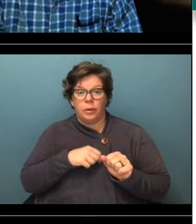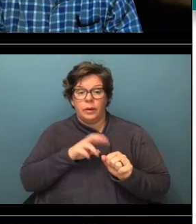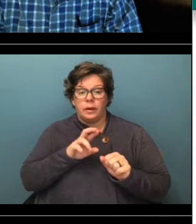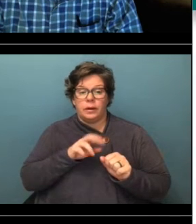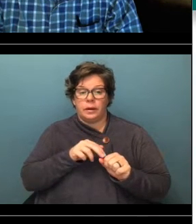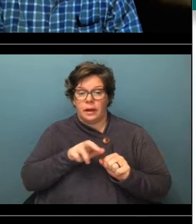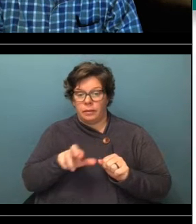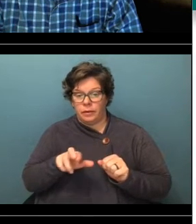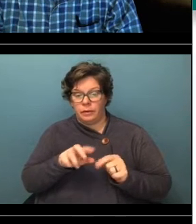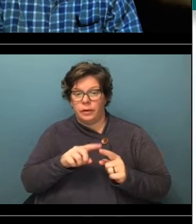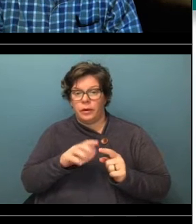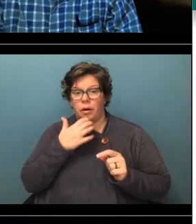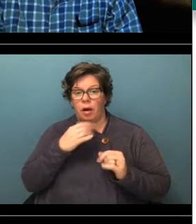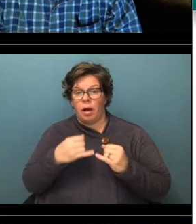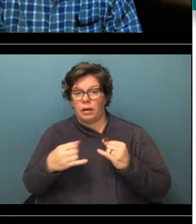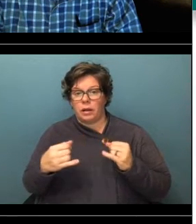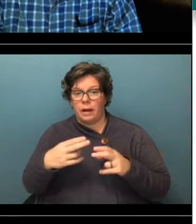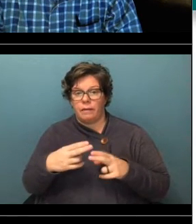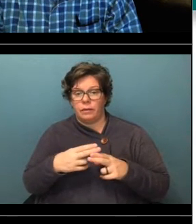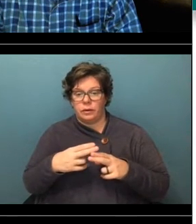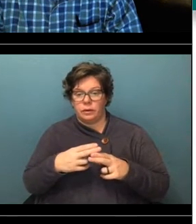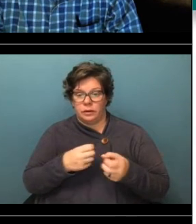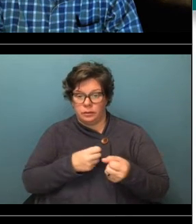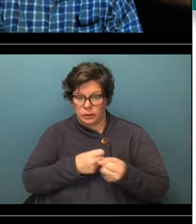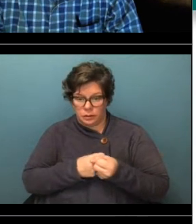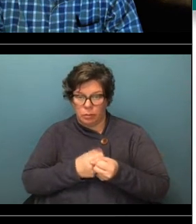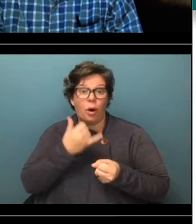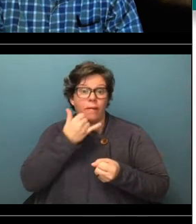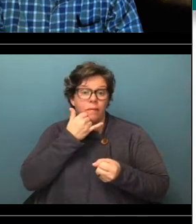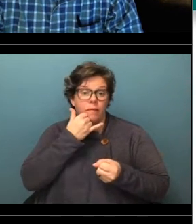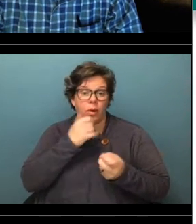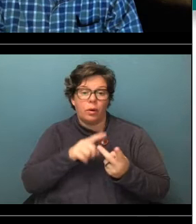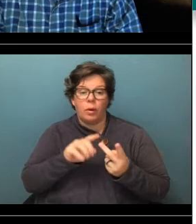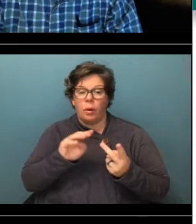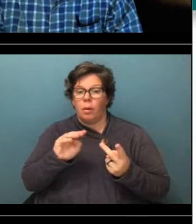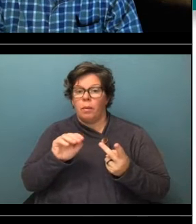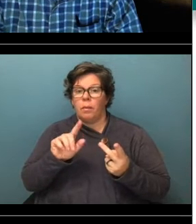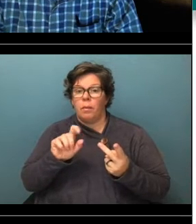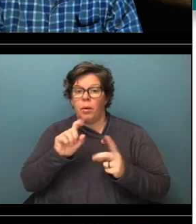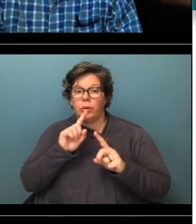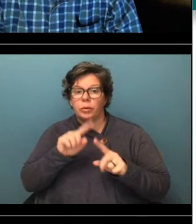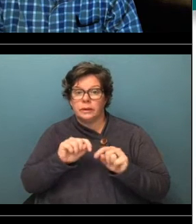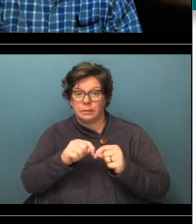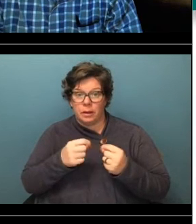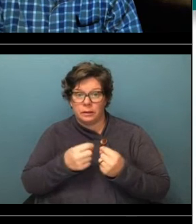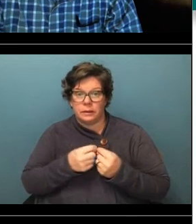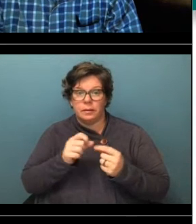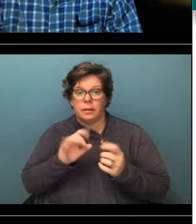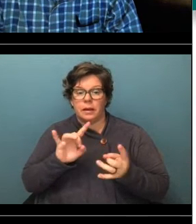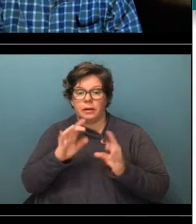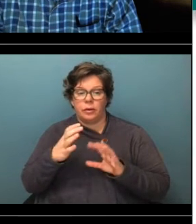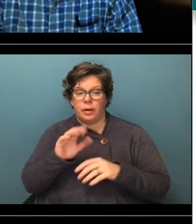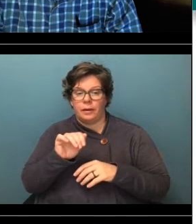the hotline for short-term phone support, or the mobile response teams can do crisis case management or complex